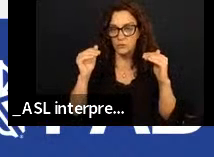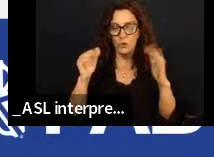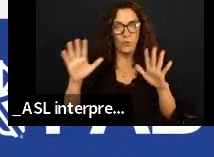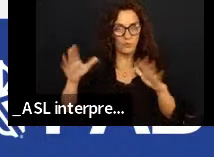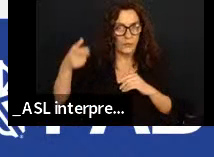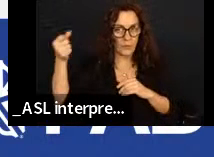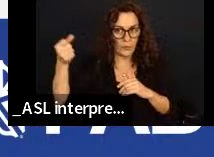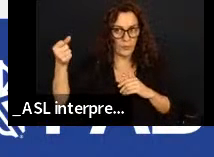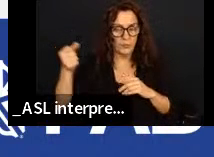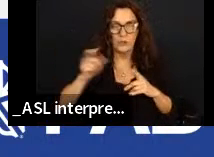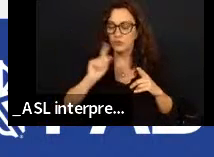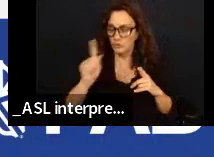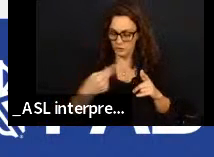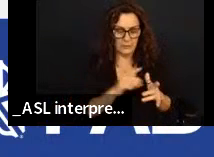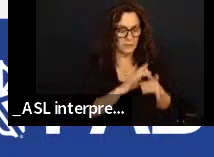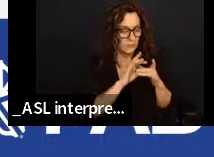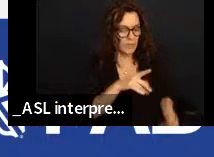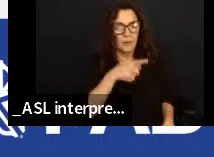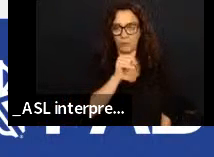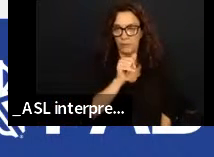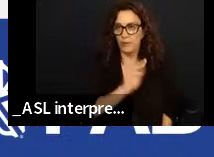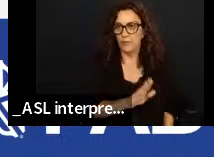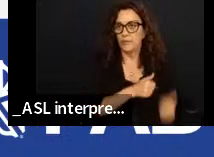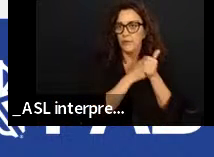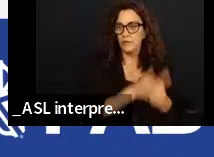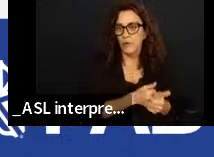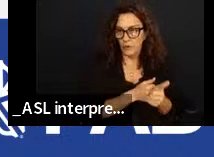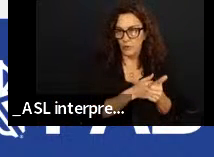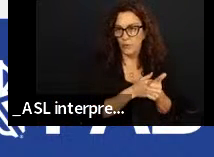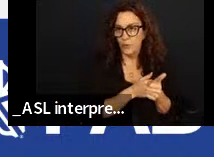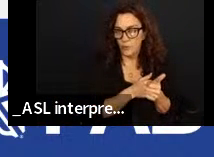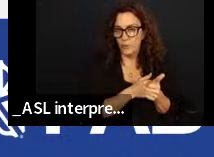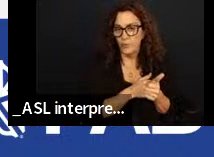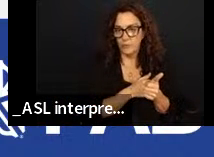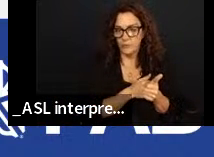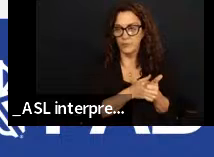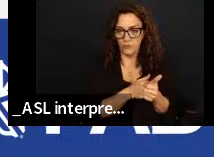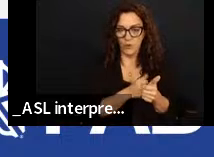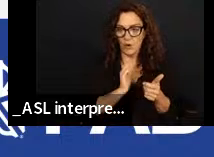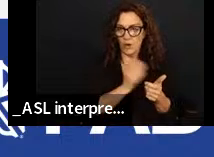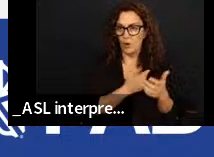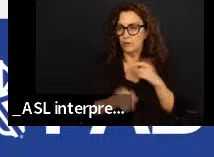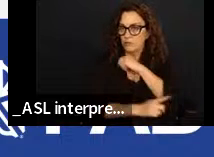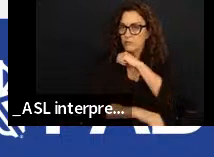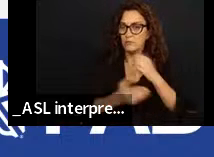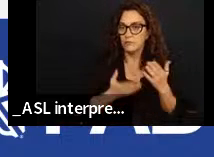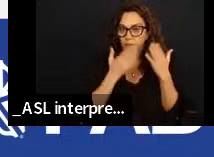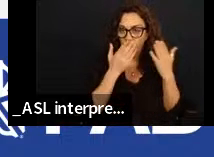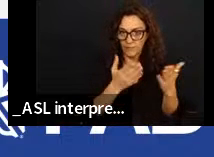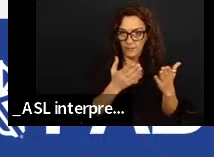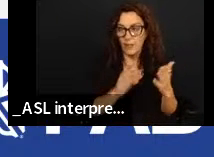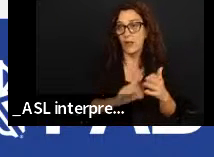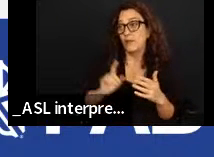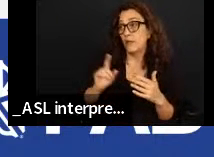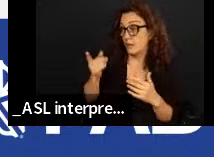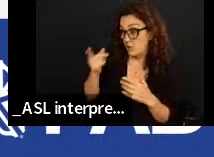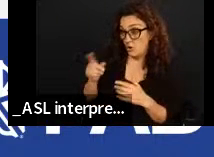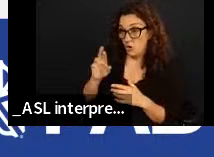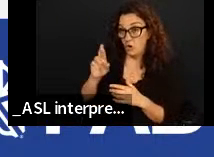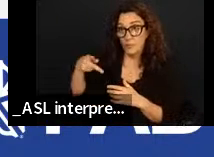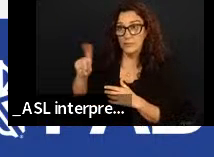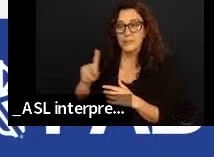matrix will bind the Police Accountability Board's disciplinary recommendations. But as I said, there will only be recommendations for